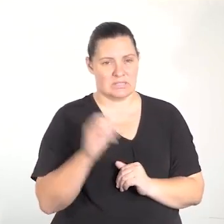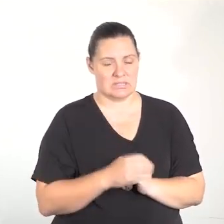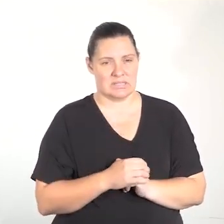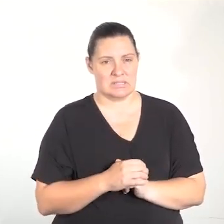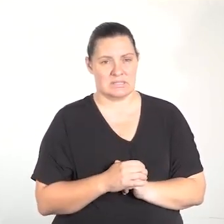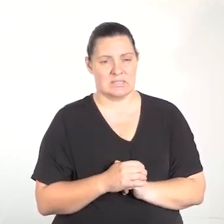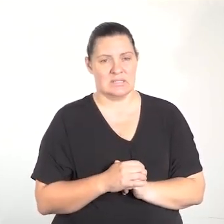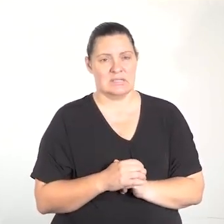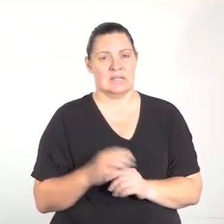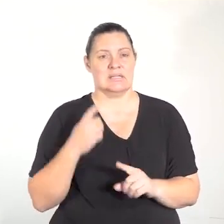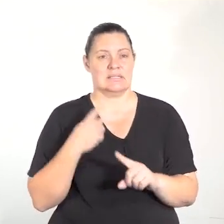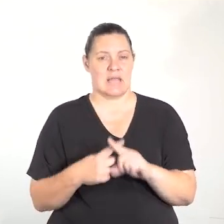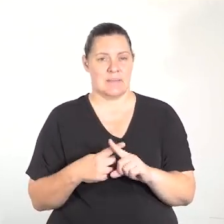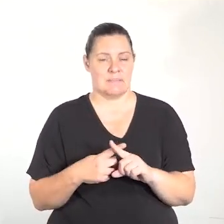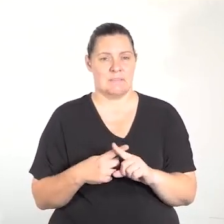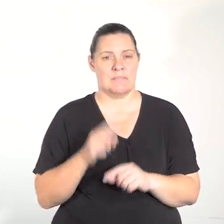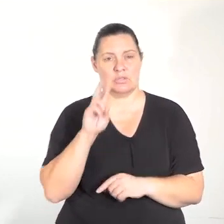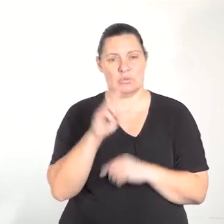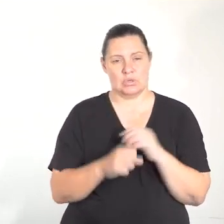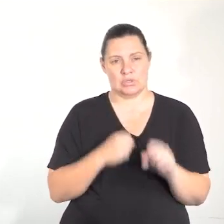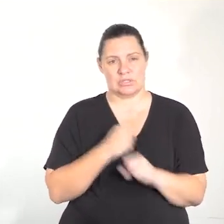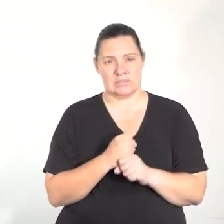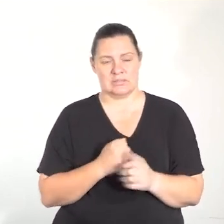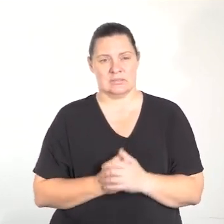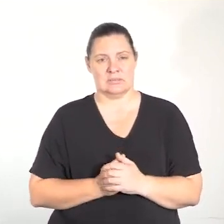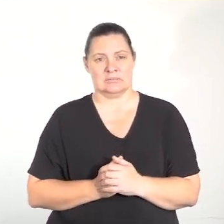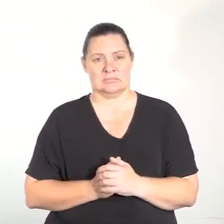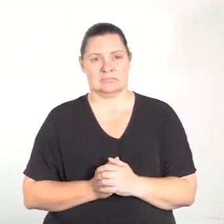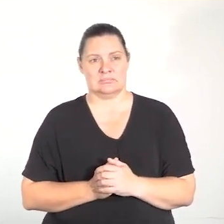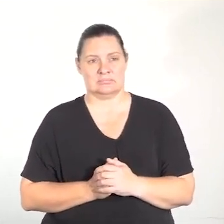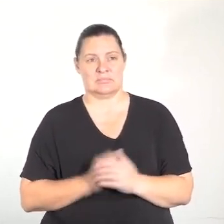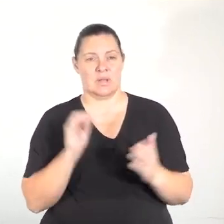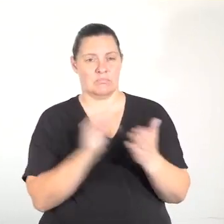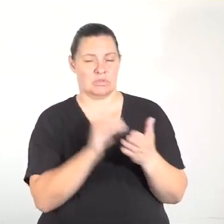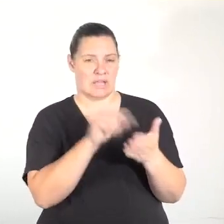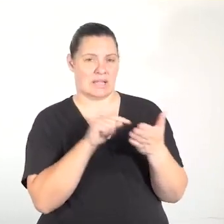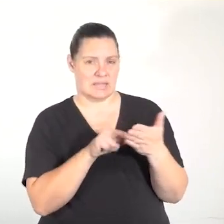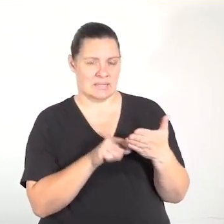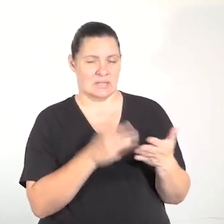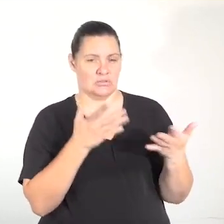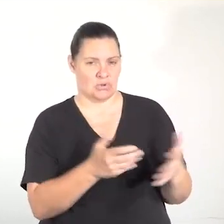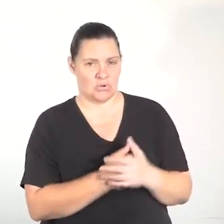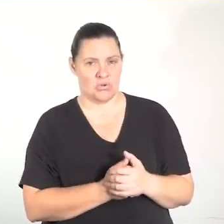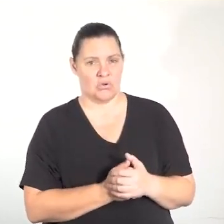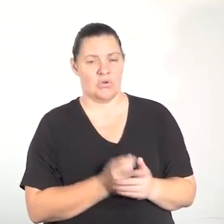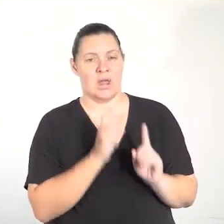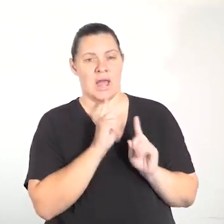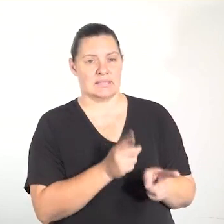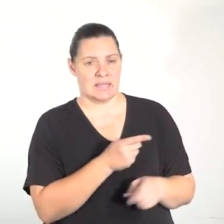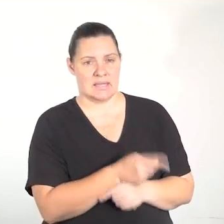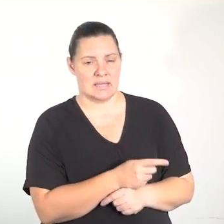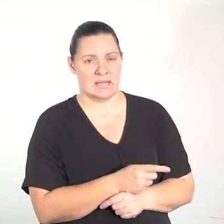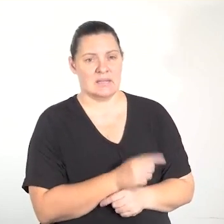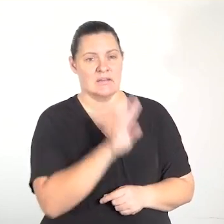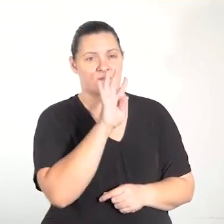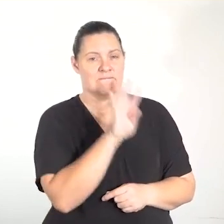divided by 100, and we are going to multiply that with 2 years. You punch that into your calculator as it is,